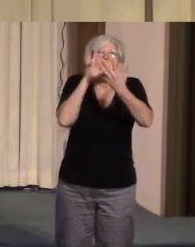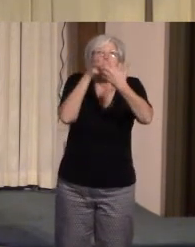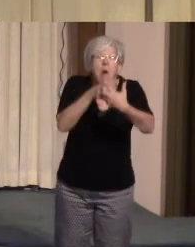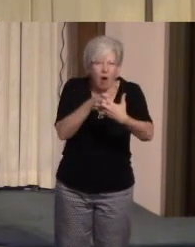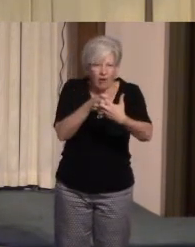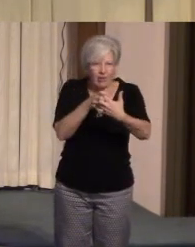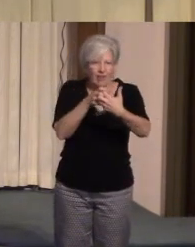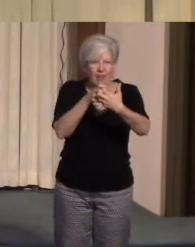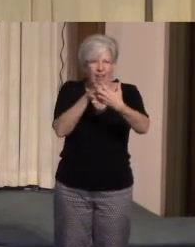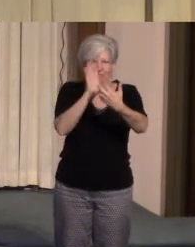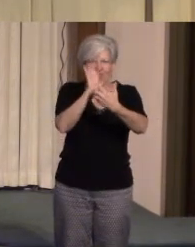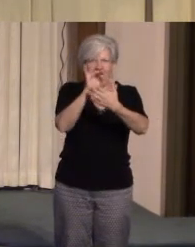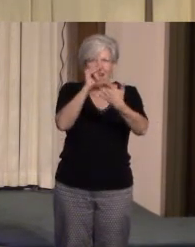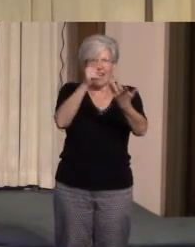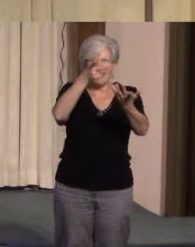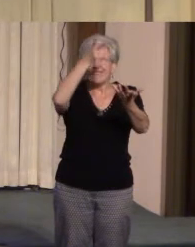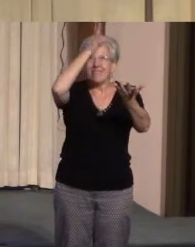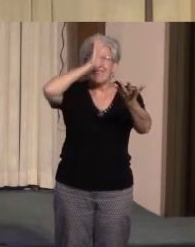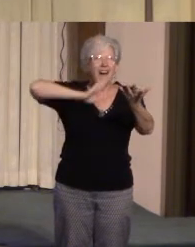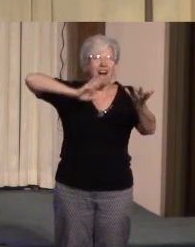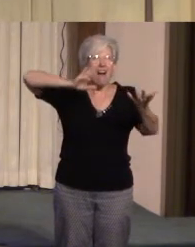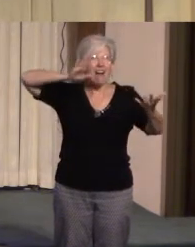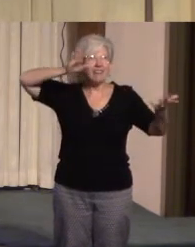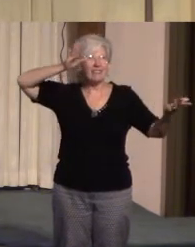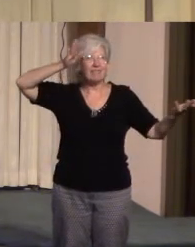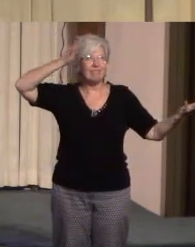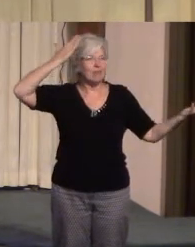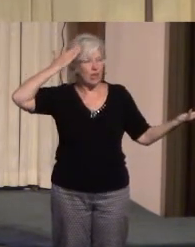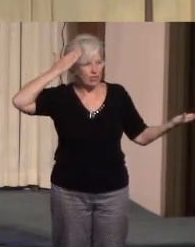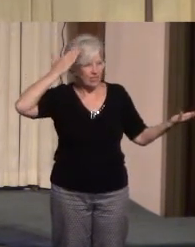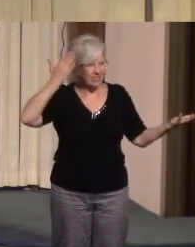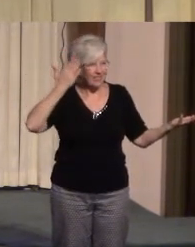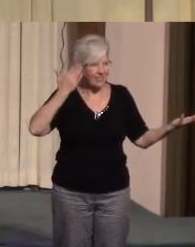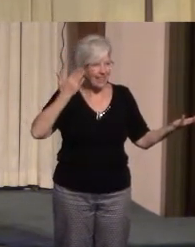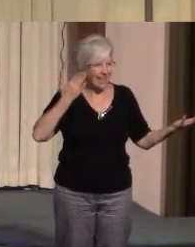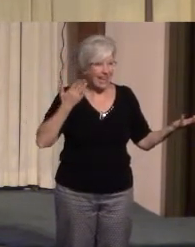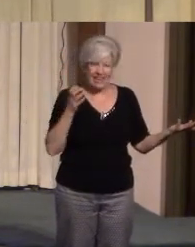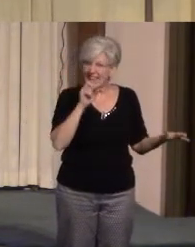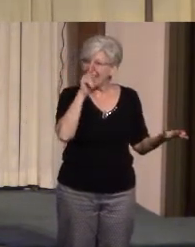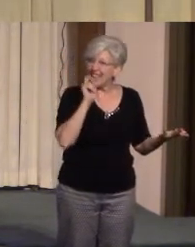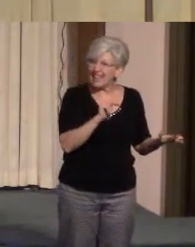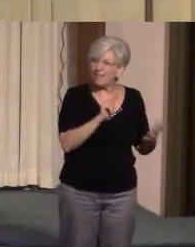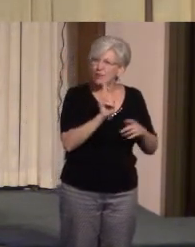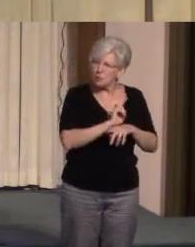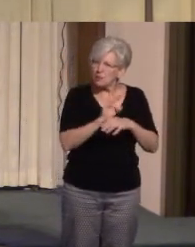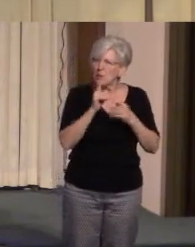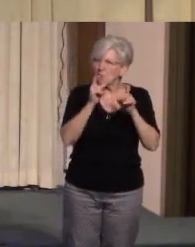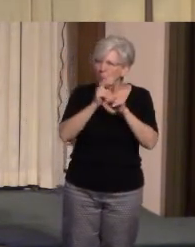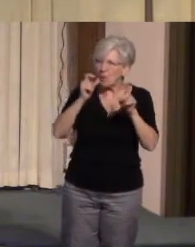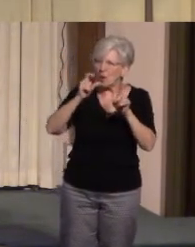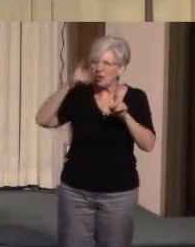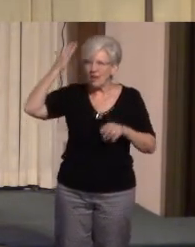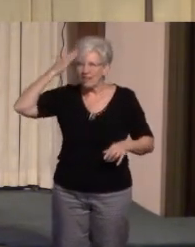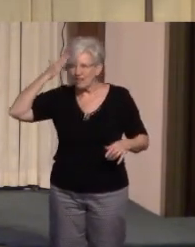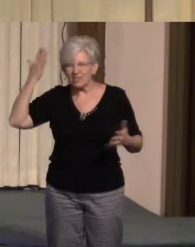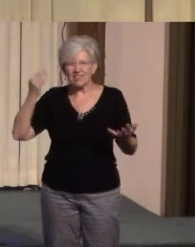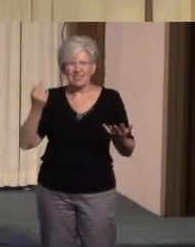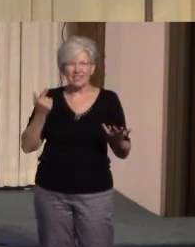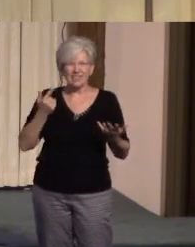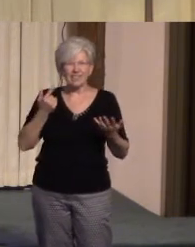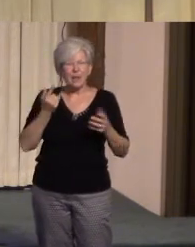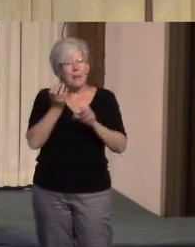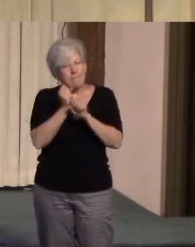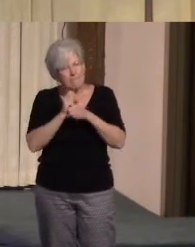God consciousness. And again, even using consciousness seems to anthropomorphize God. But we're all in